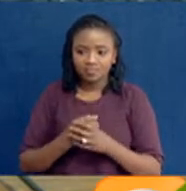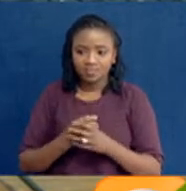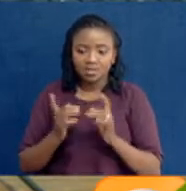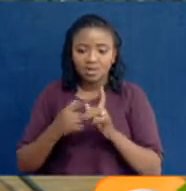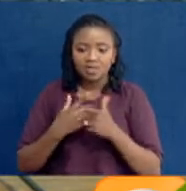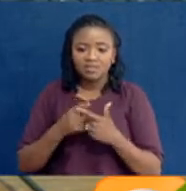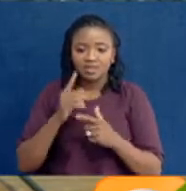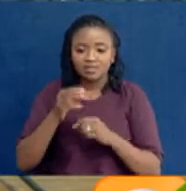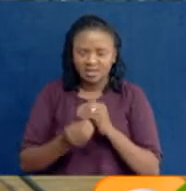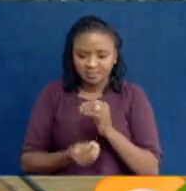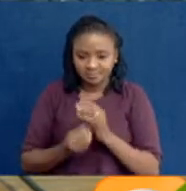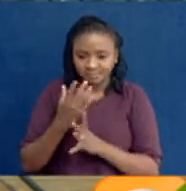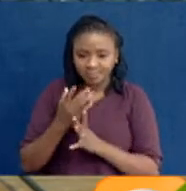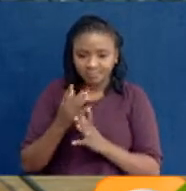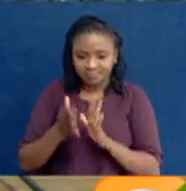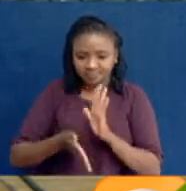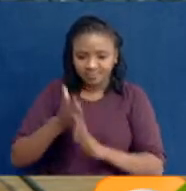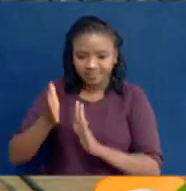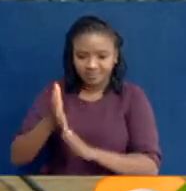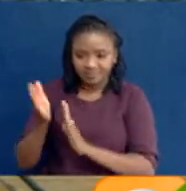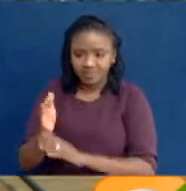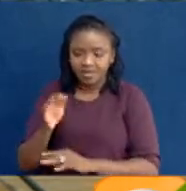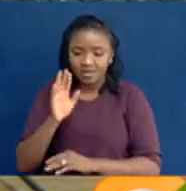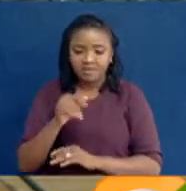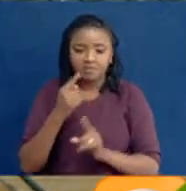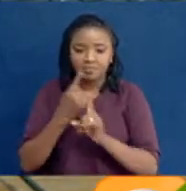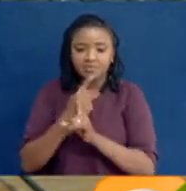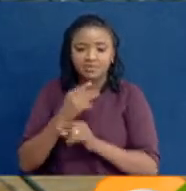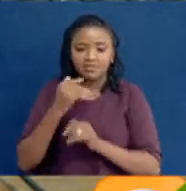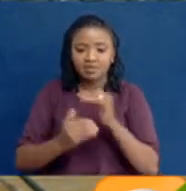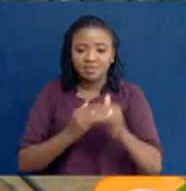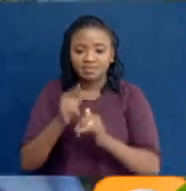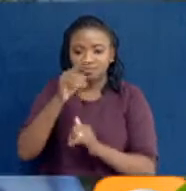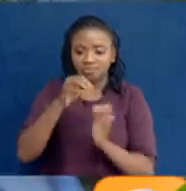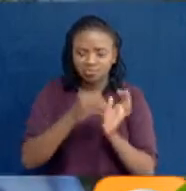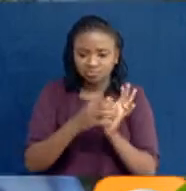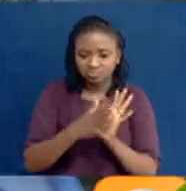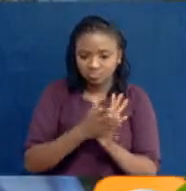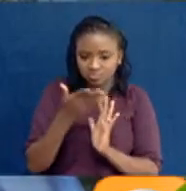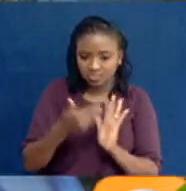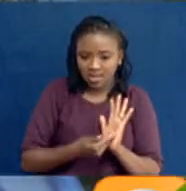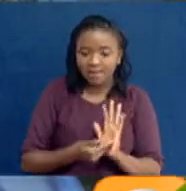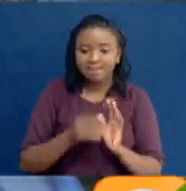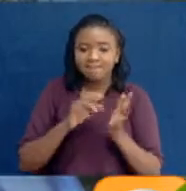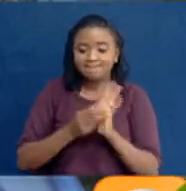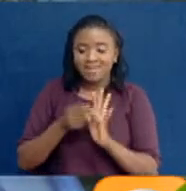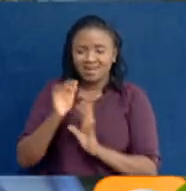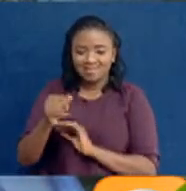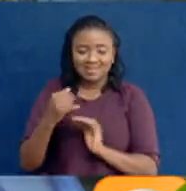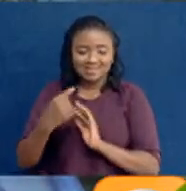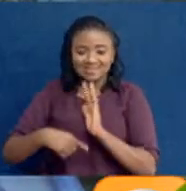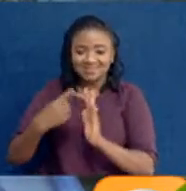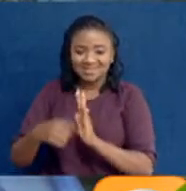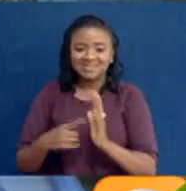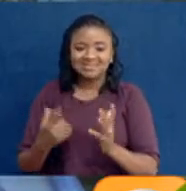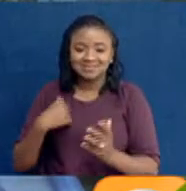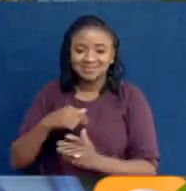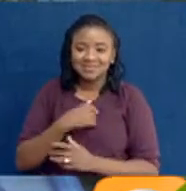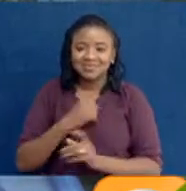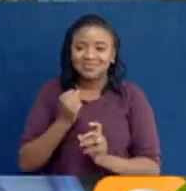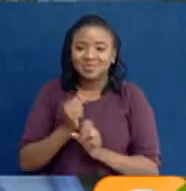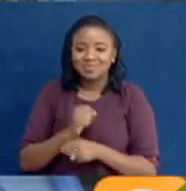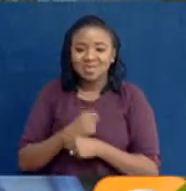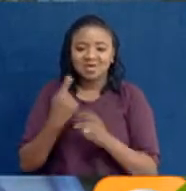faithfully reproduce it very quickly out of the material that you place on the bed. And so this kind of machine, now we're making plasma